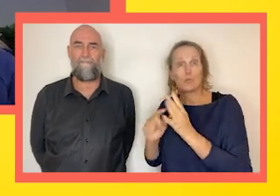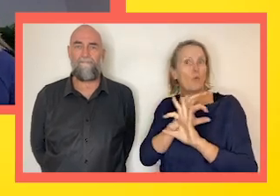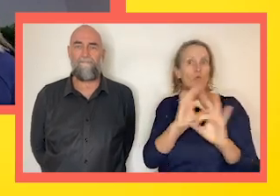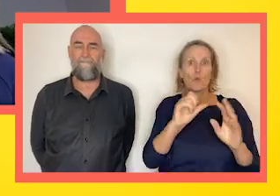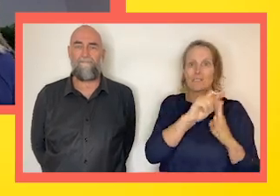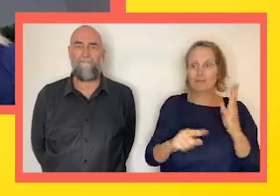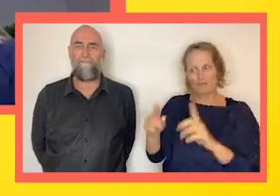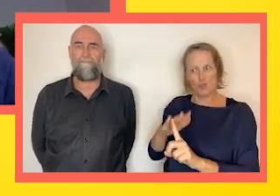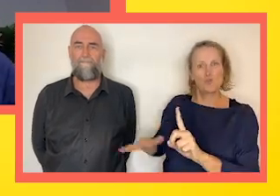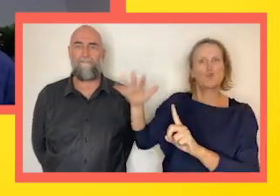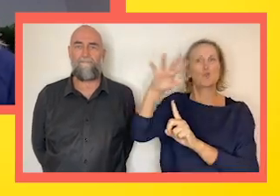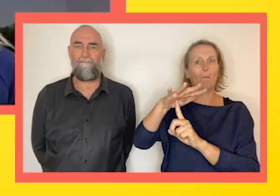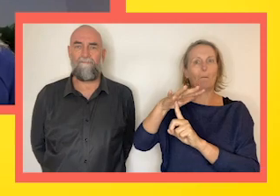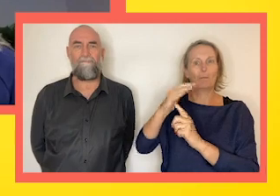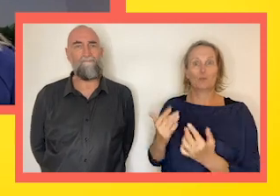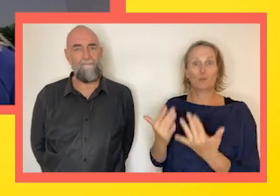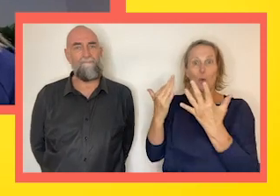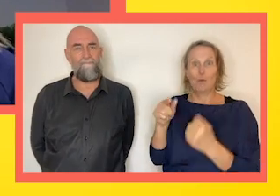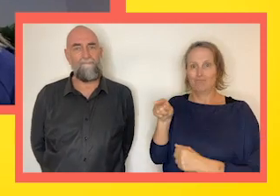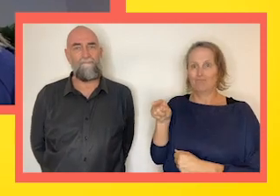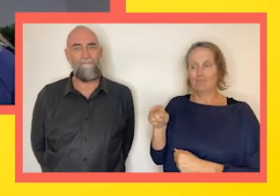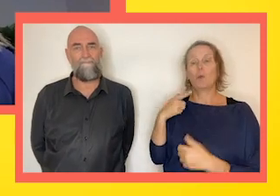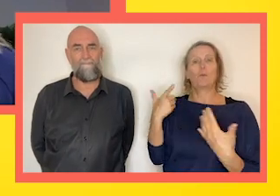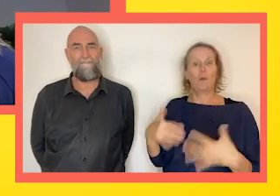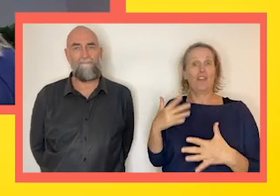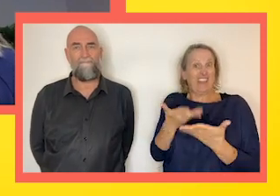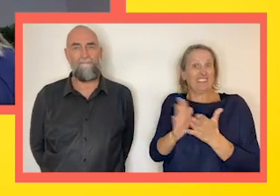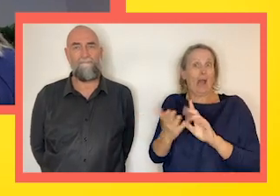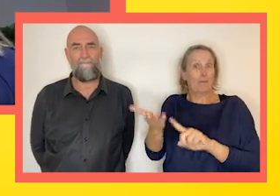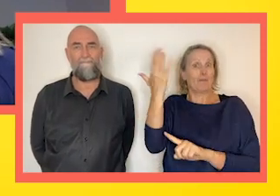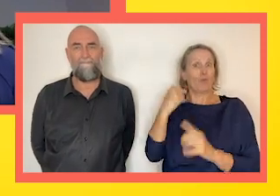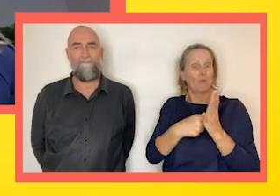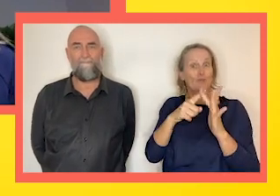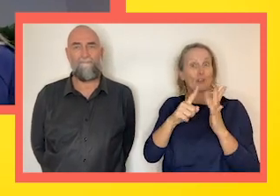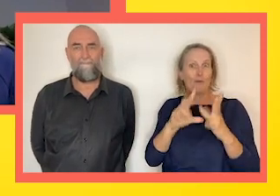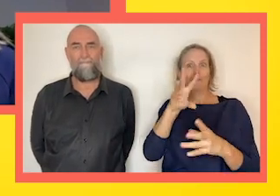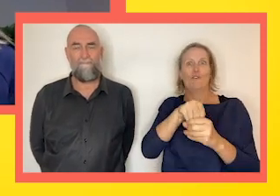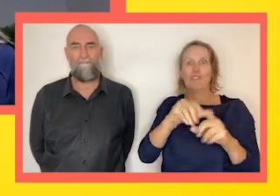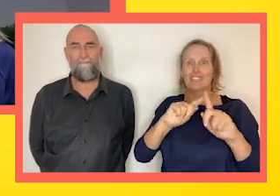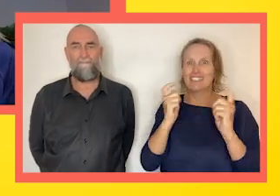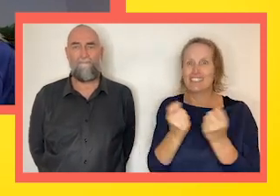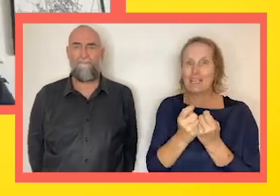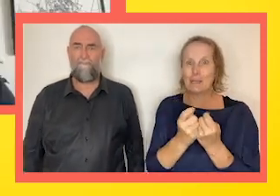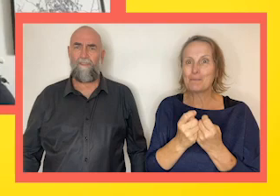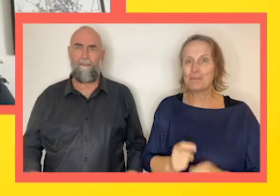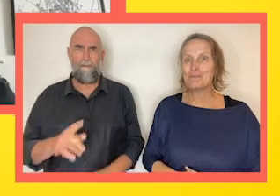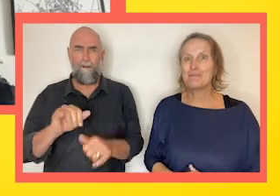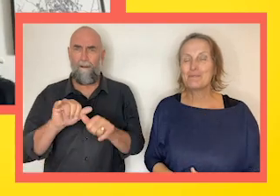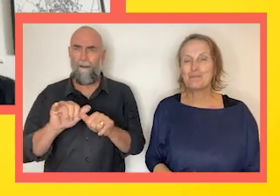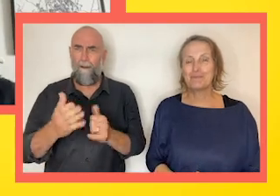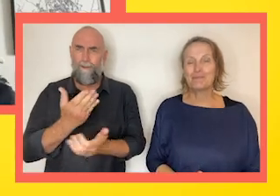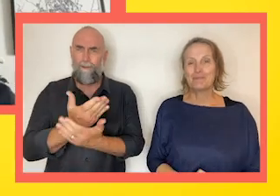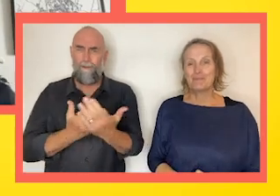So he was awesome, and it just all came together. So that's how we got on the team for Rio. That's such a great story.